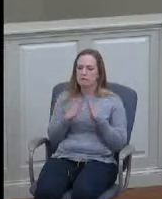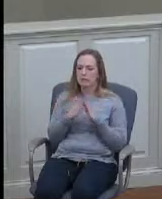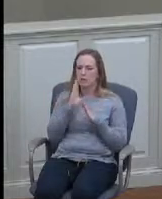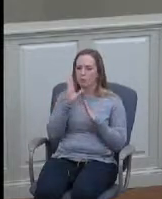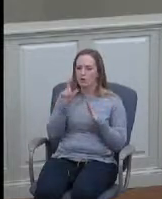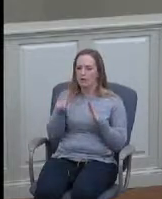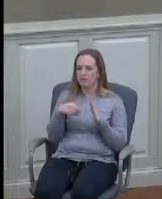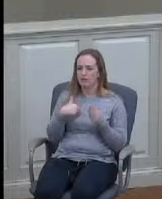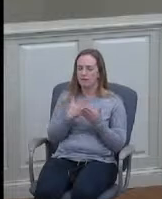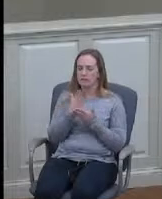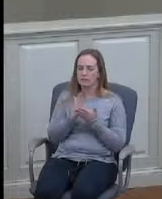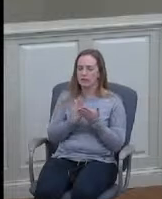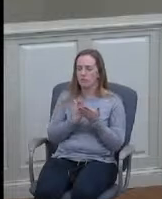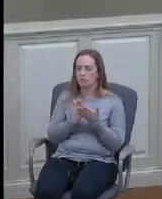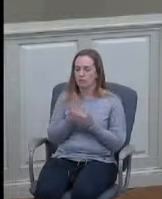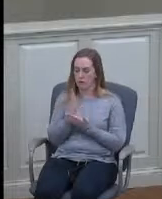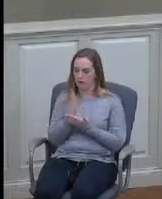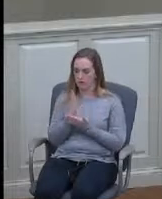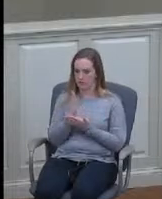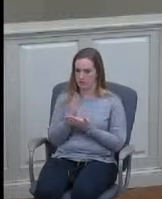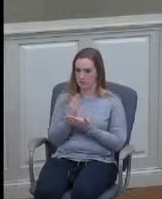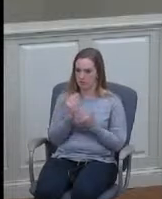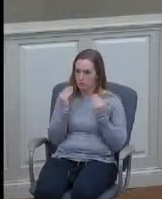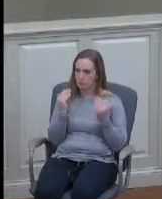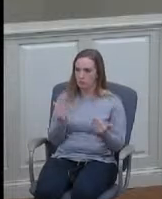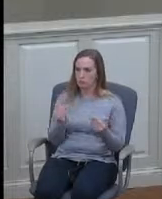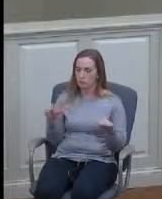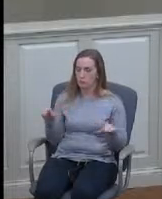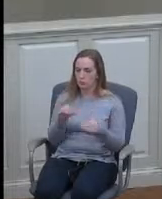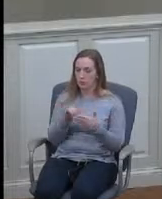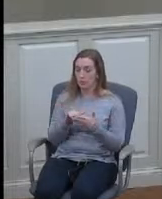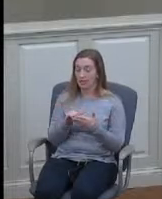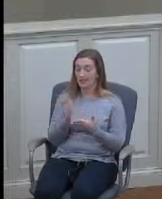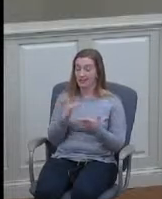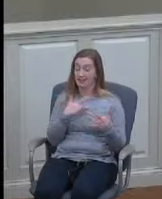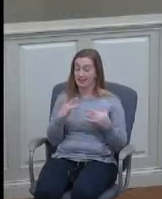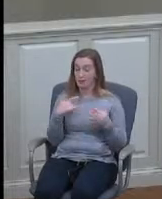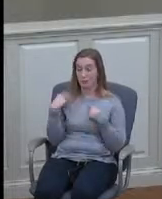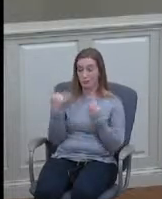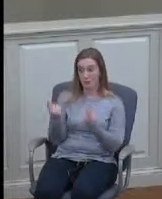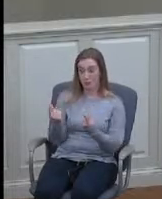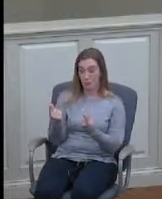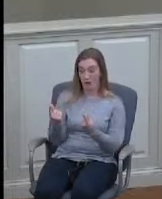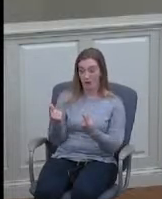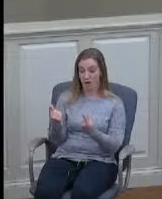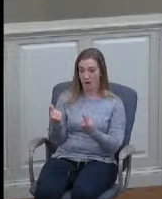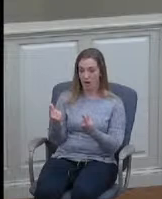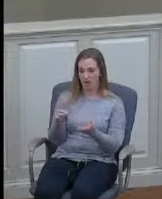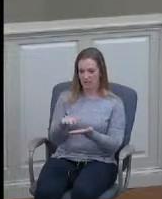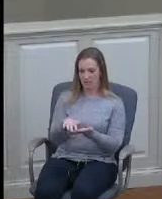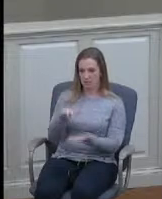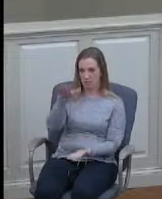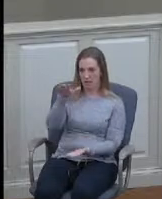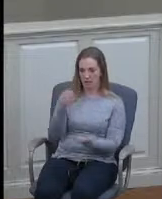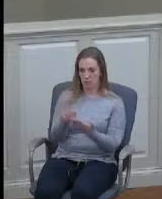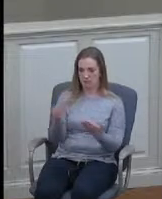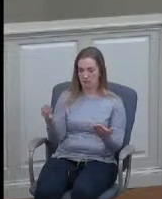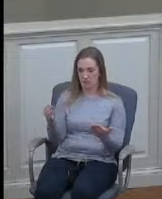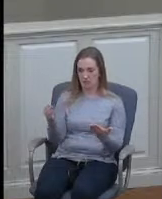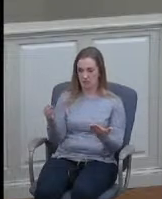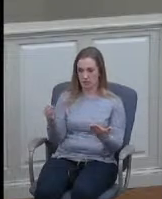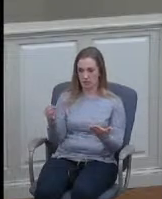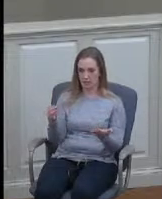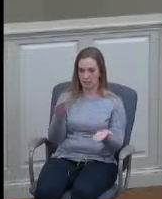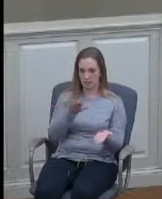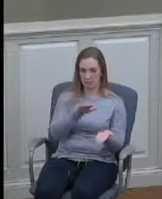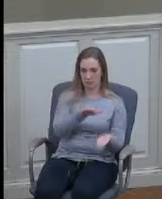that solution. The concern we have had for some time is that it's a pile of material that is organized in